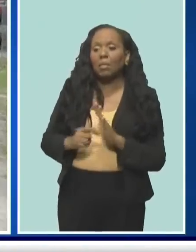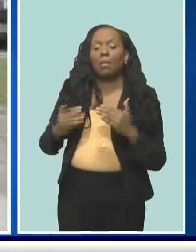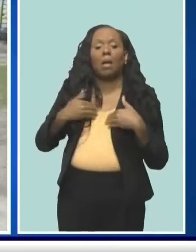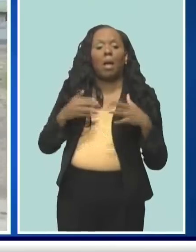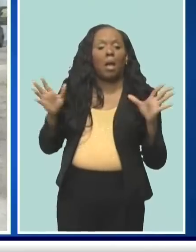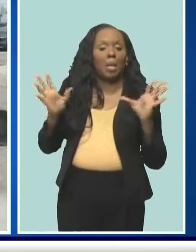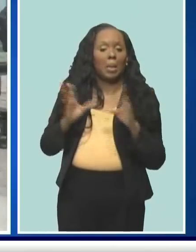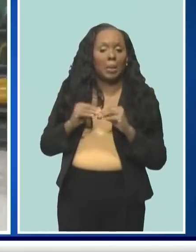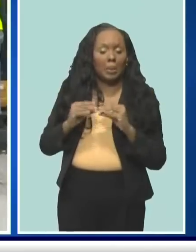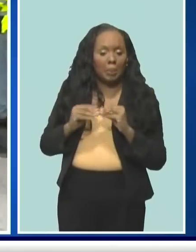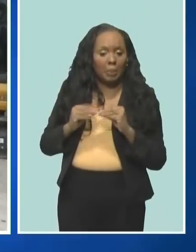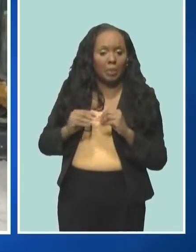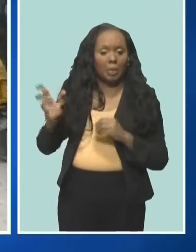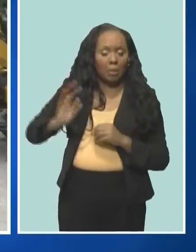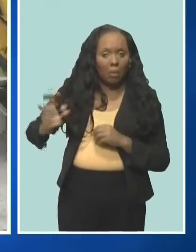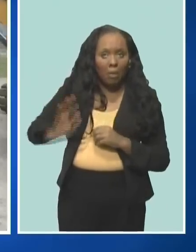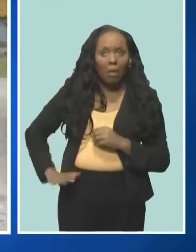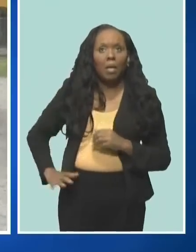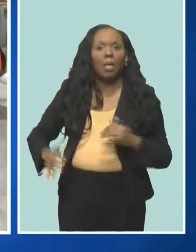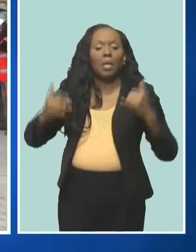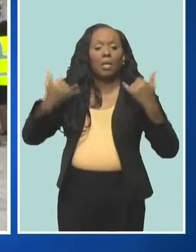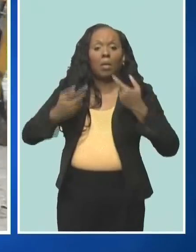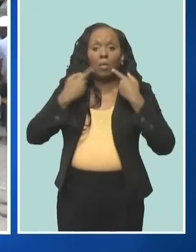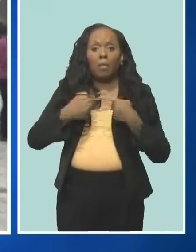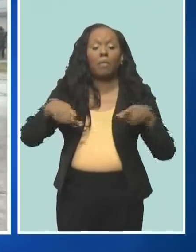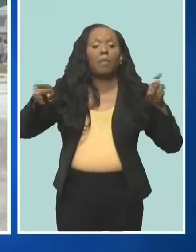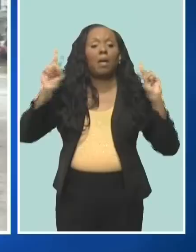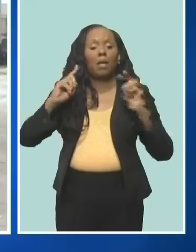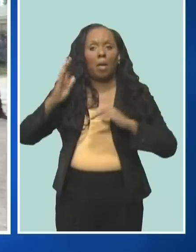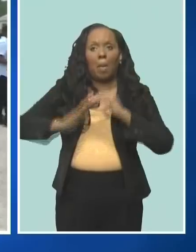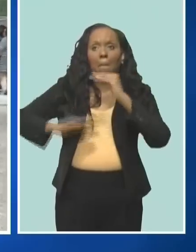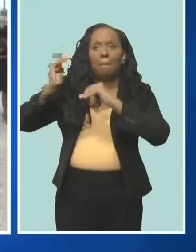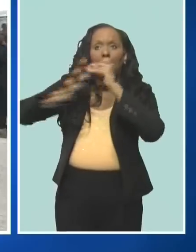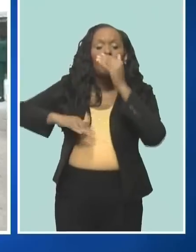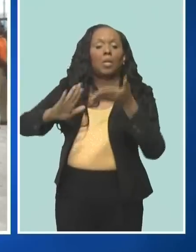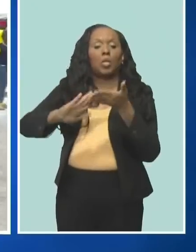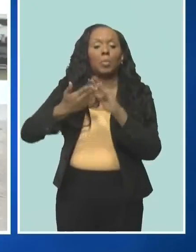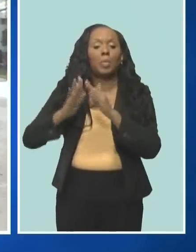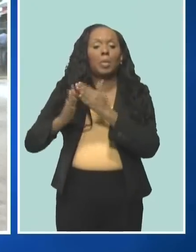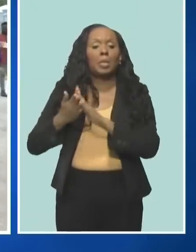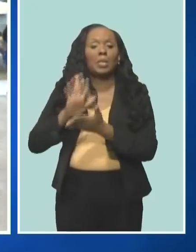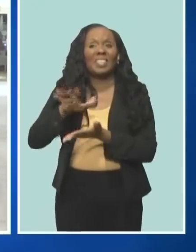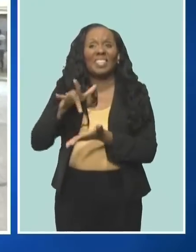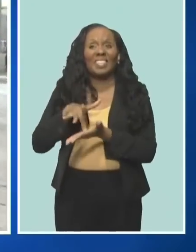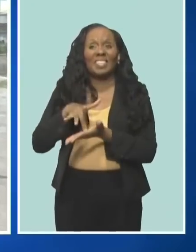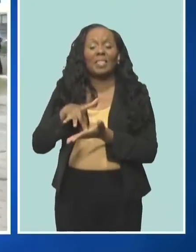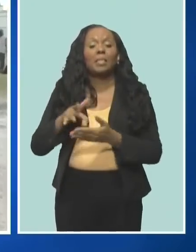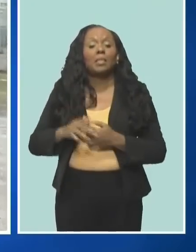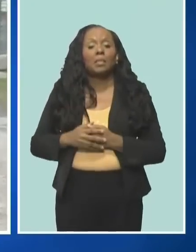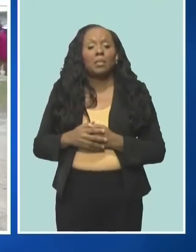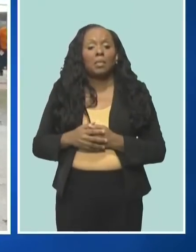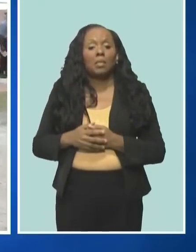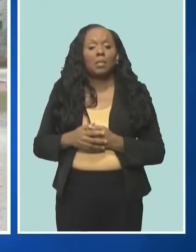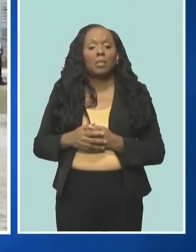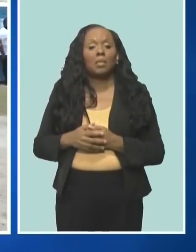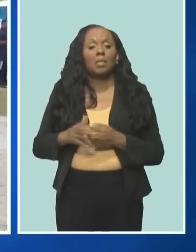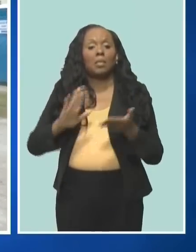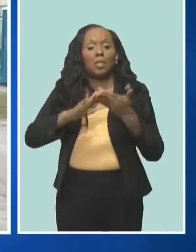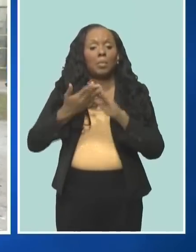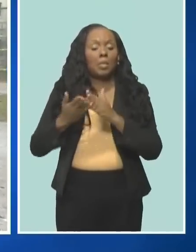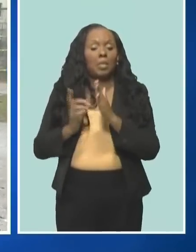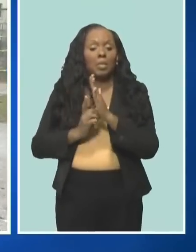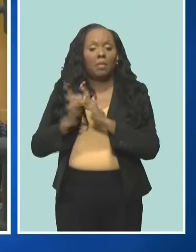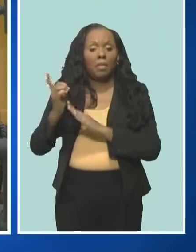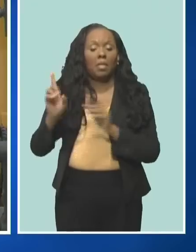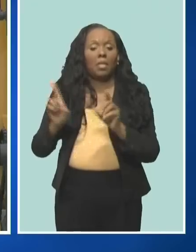to build a community centre. The project is being undertaken by the Community Development